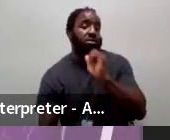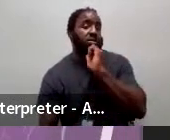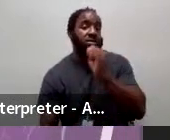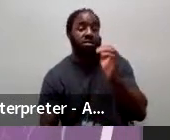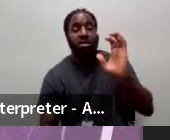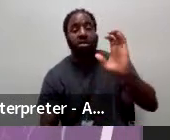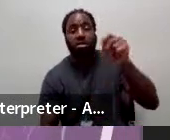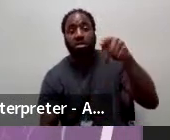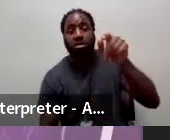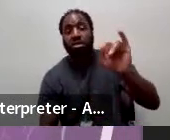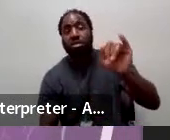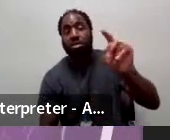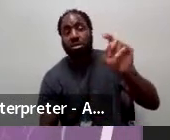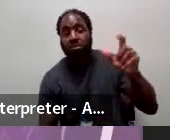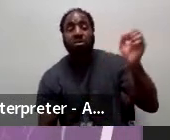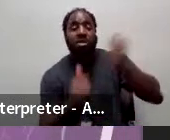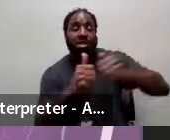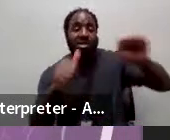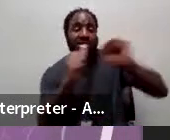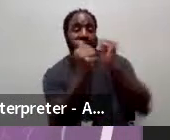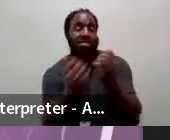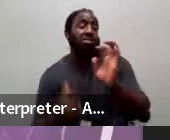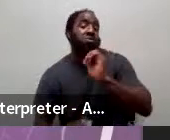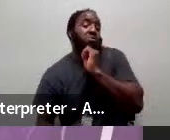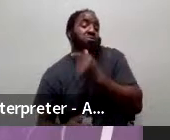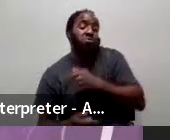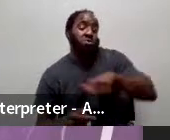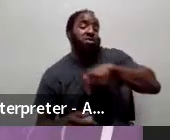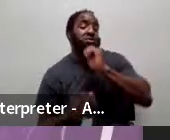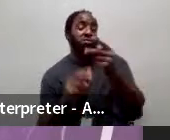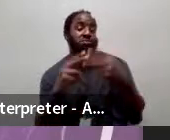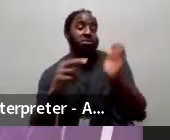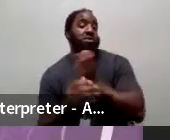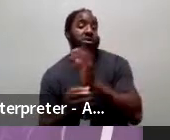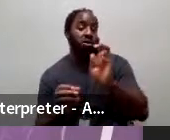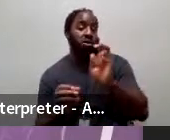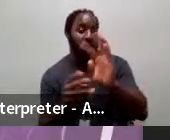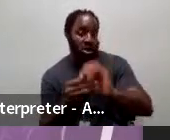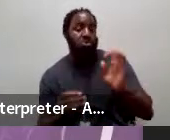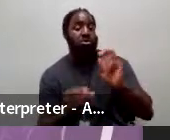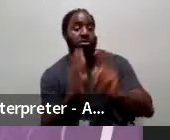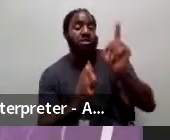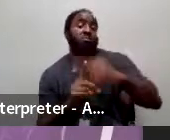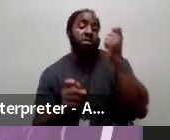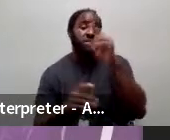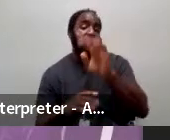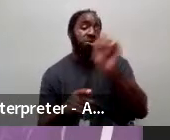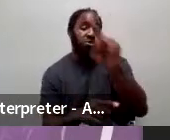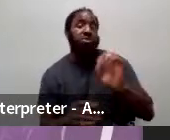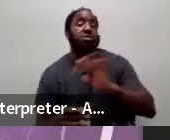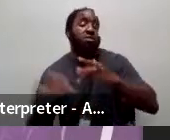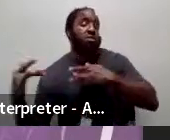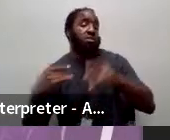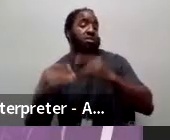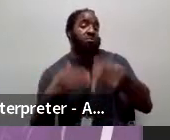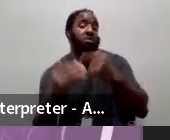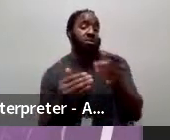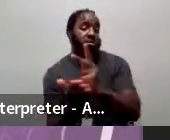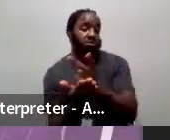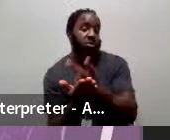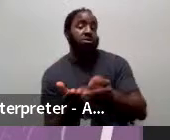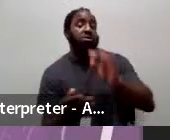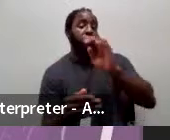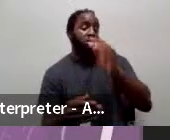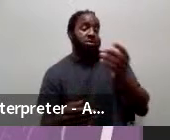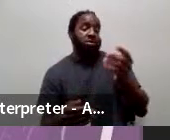capital agency, so we don't build our own developments, but I understand your question and the concern about parking. For instance, around